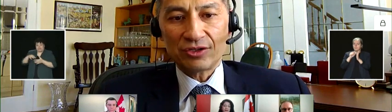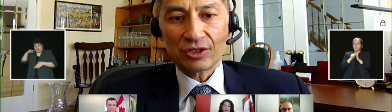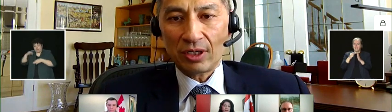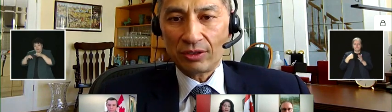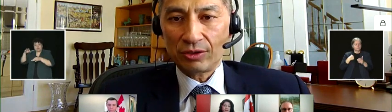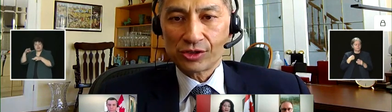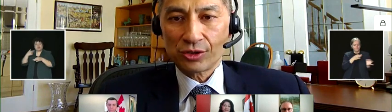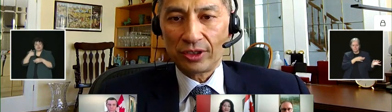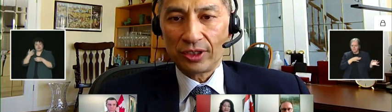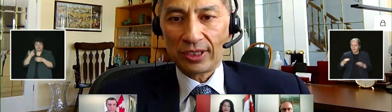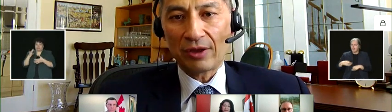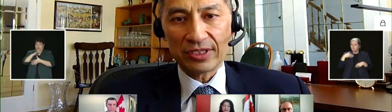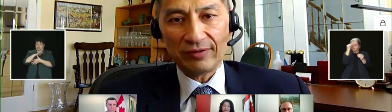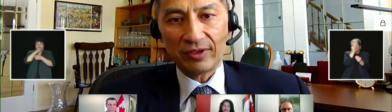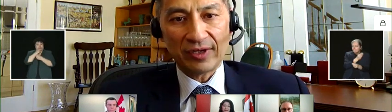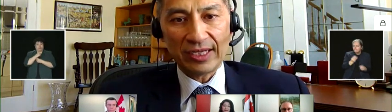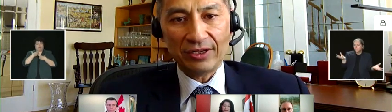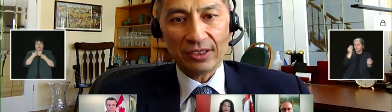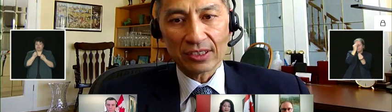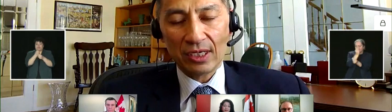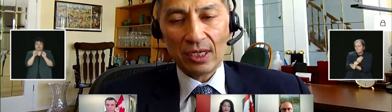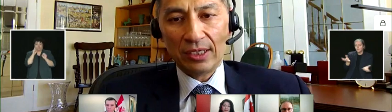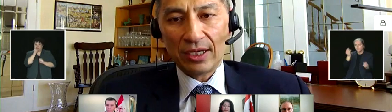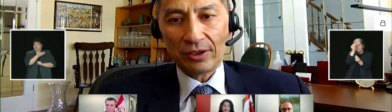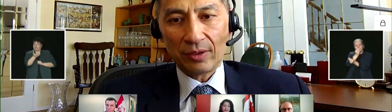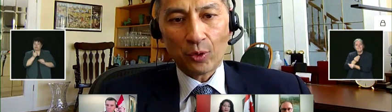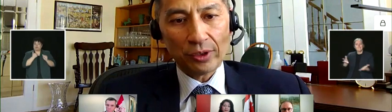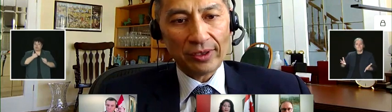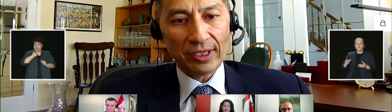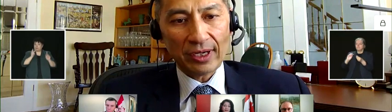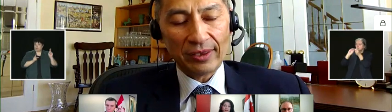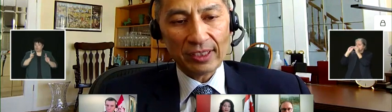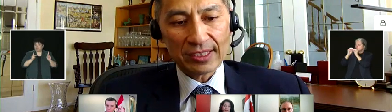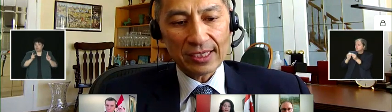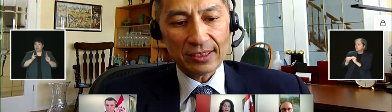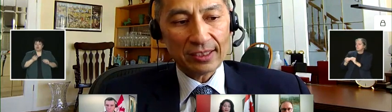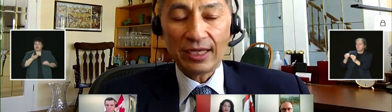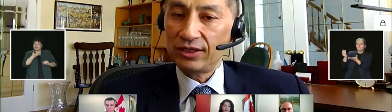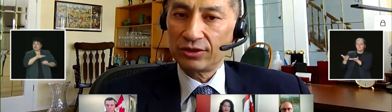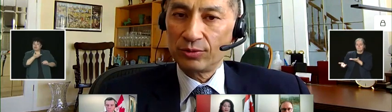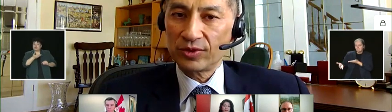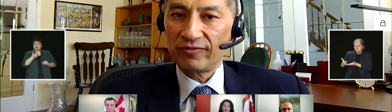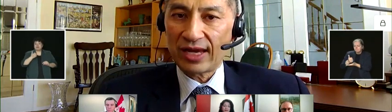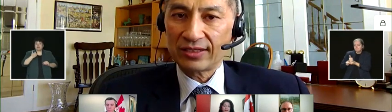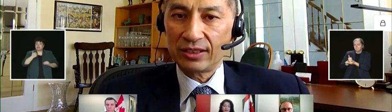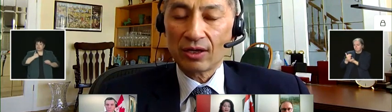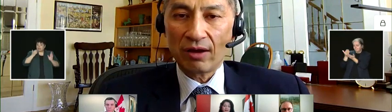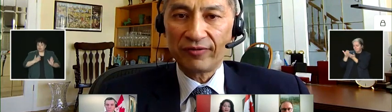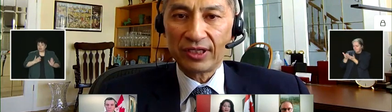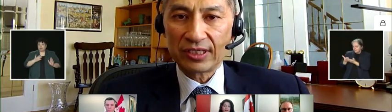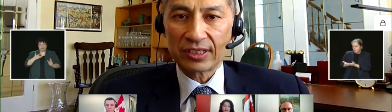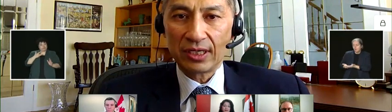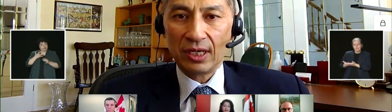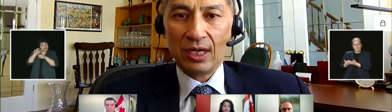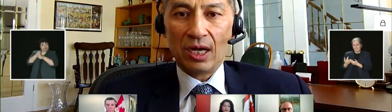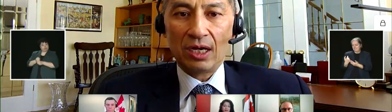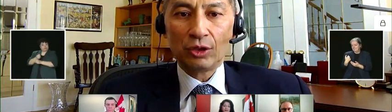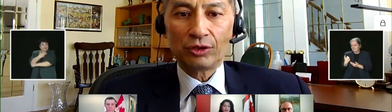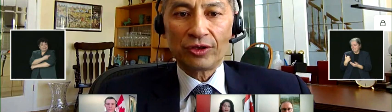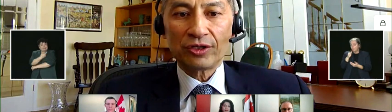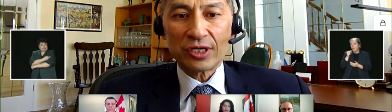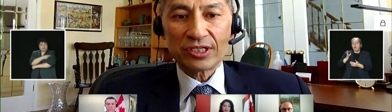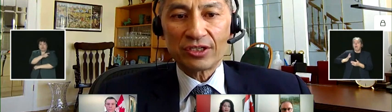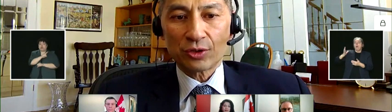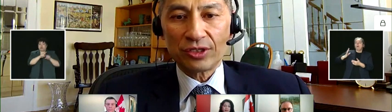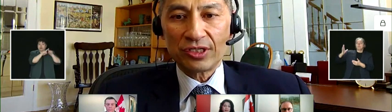best advantage to ensure that health and safety of Canadians. Another important thing, I think, is that the Canadians, in terms of vaccine confidence,